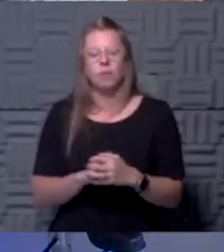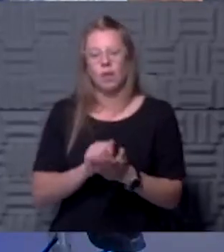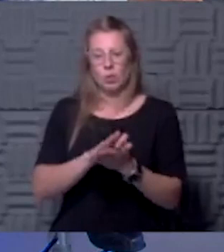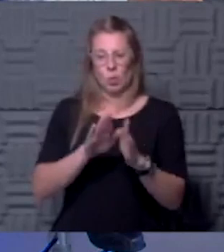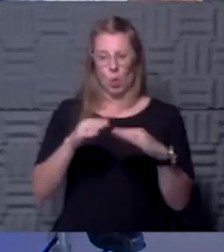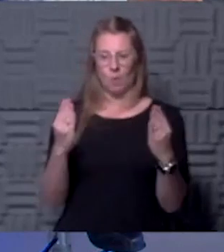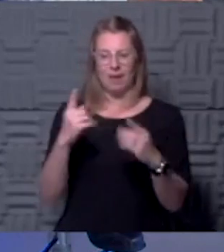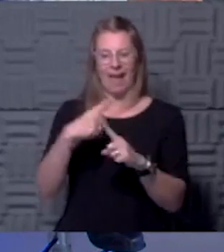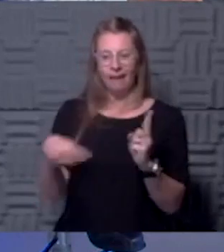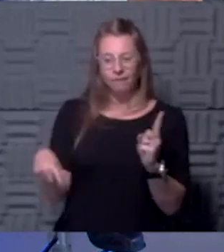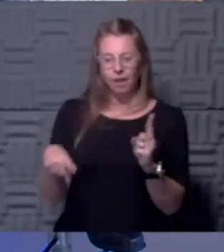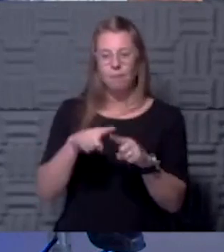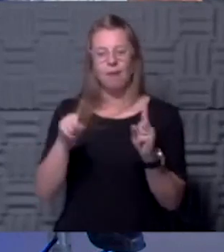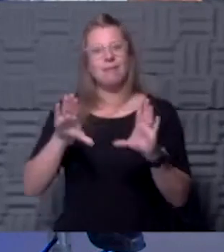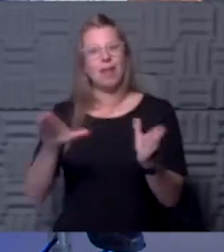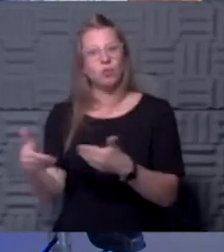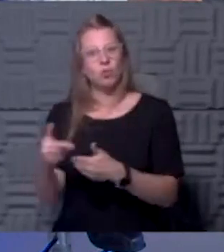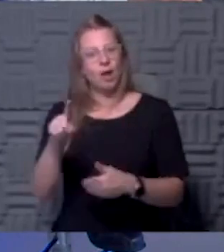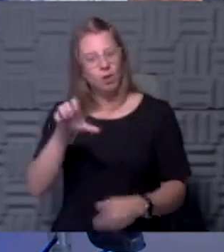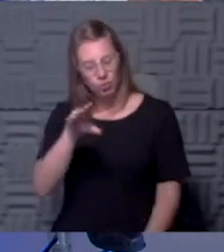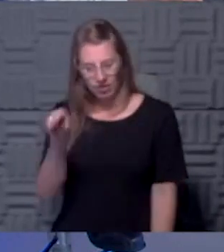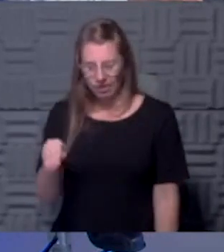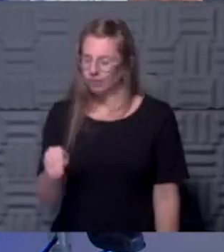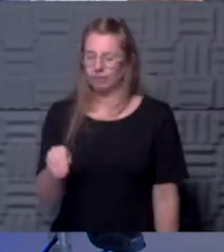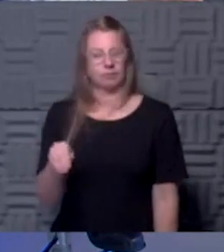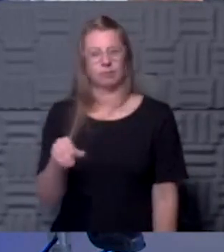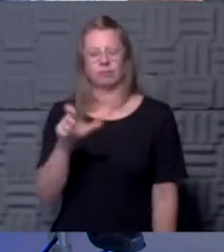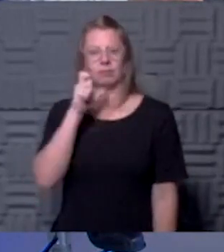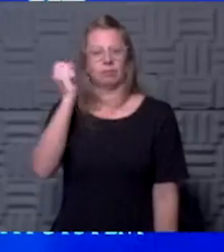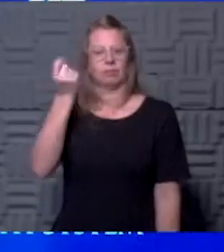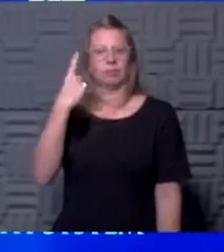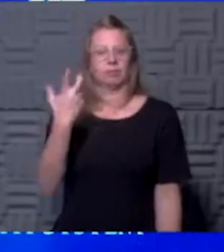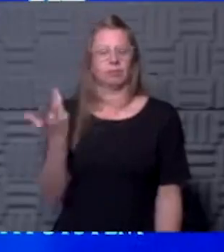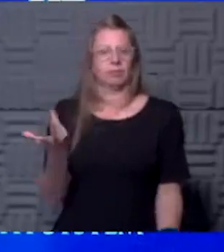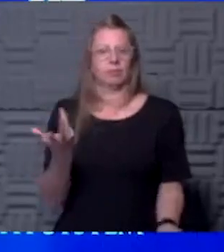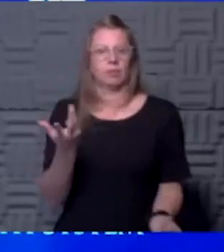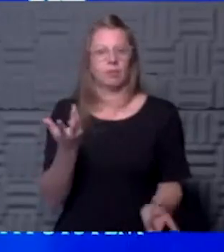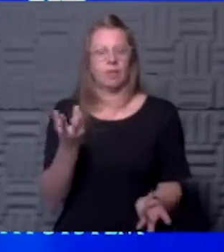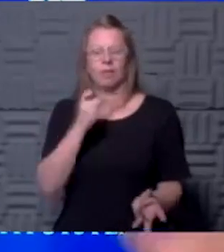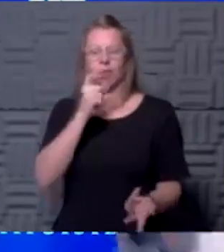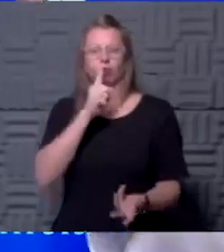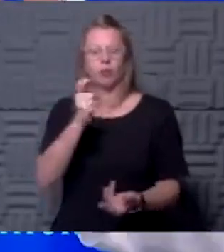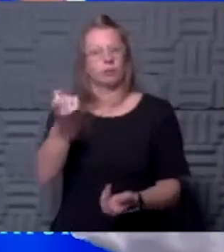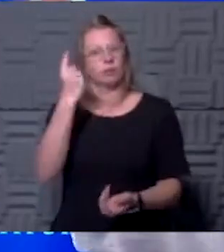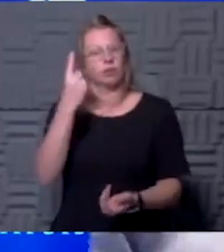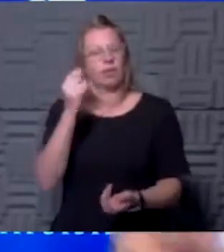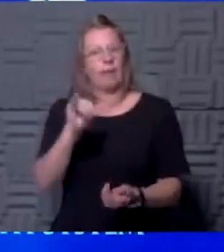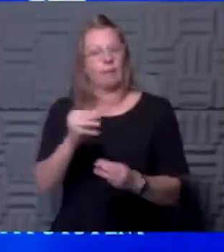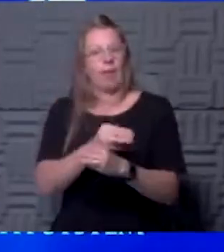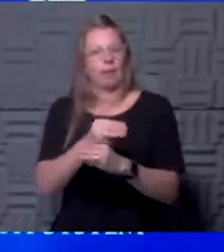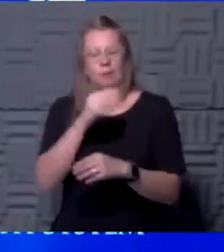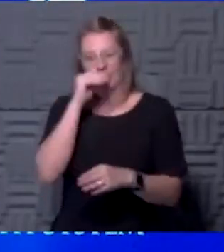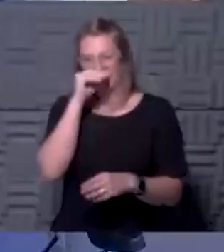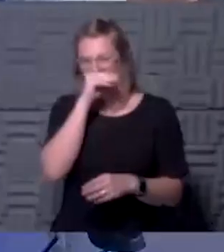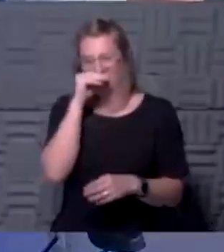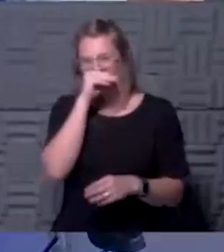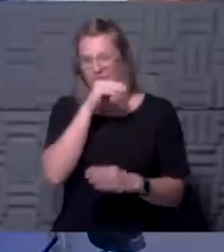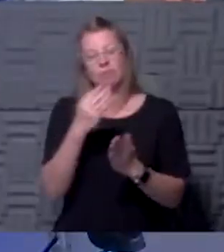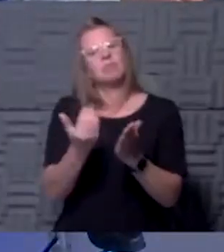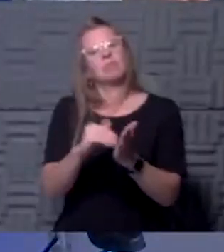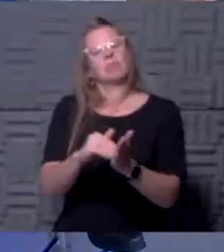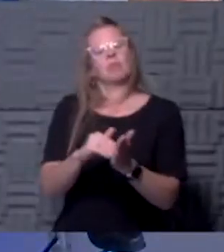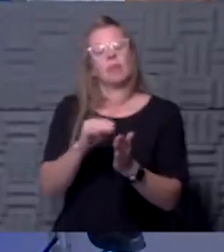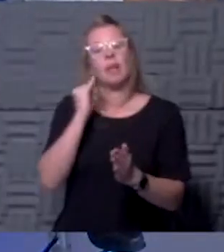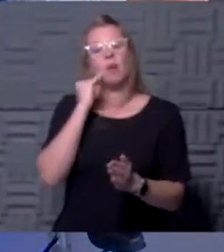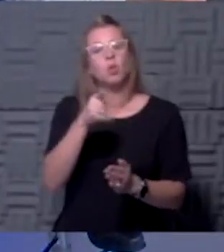are open at half, but the classroom's 100%. Yeah. I don't know I'm not sure I understand the math of that. Yeah, again, I would,